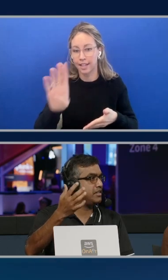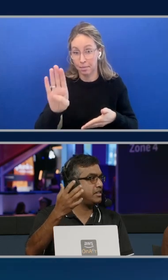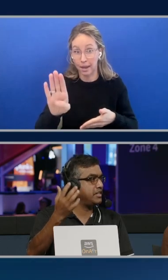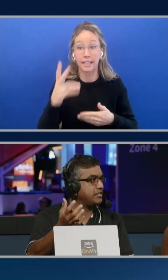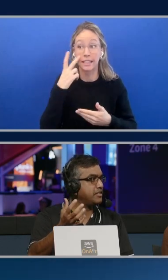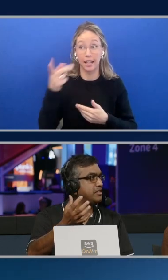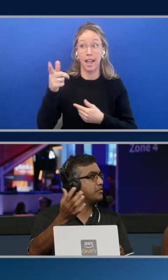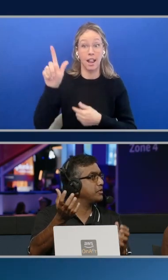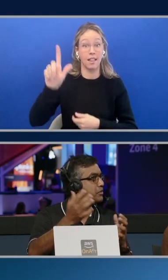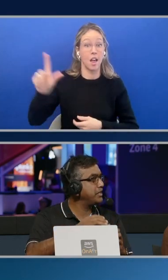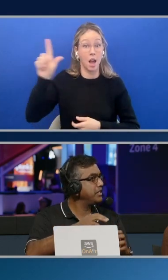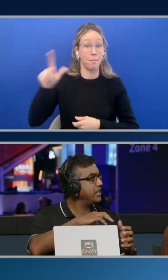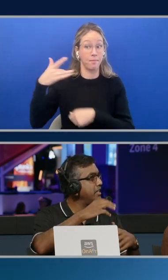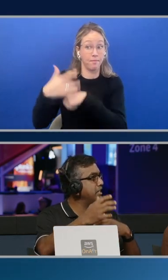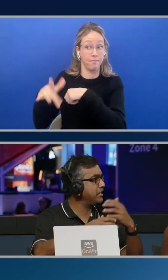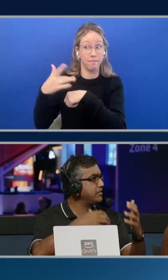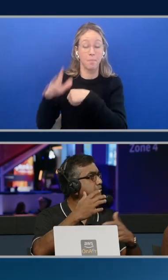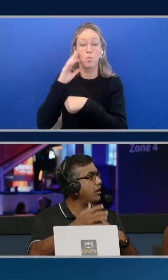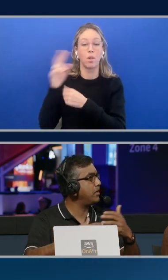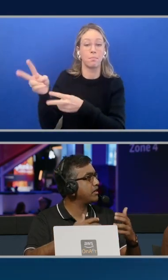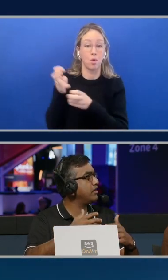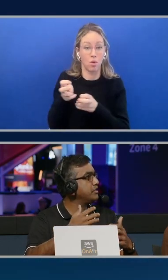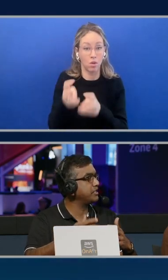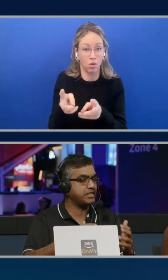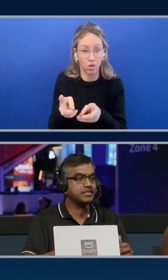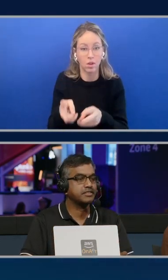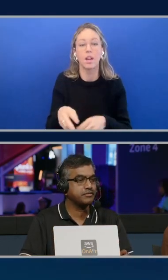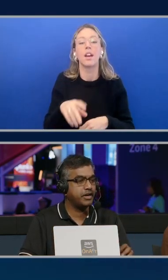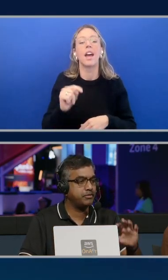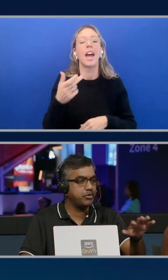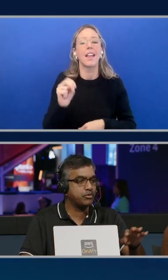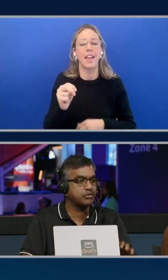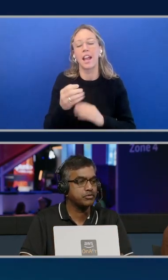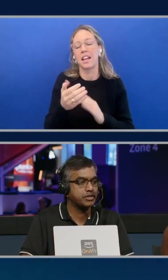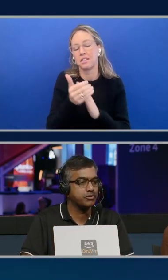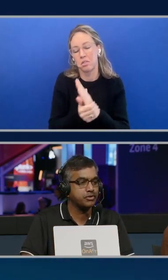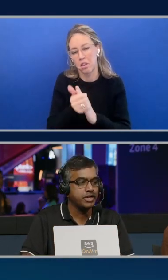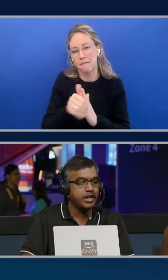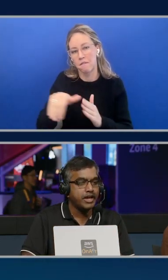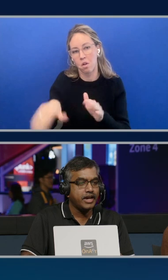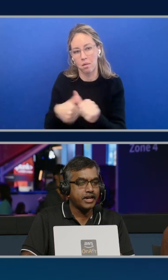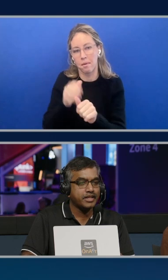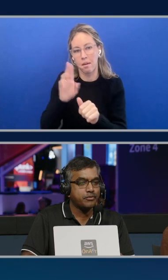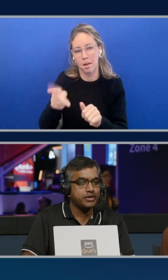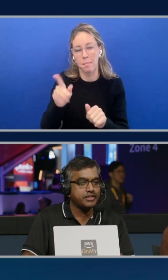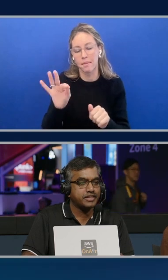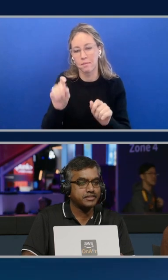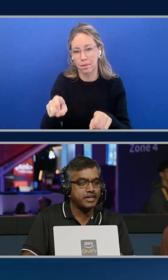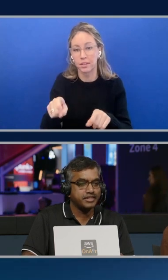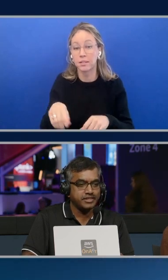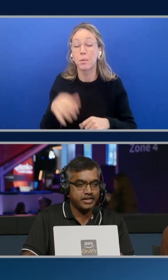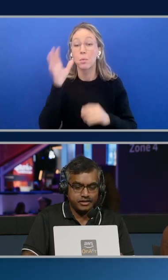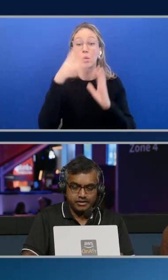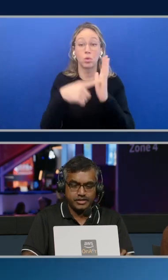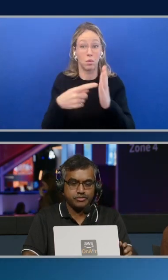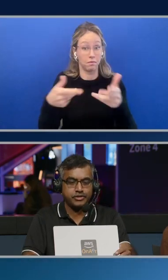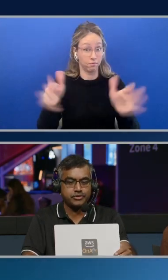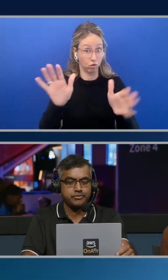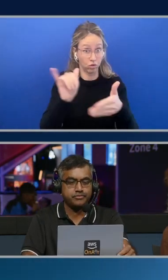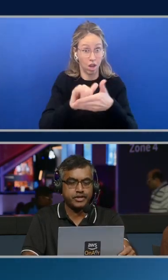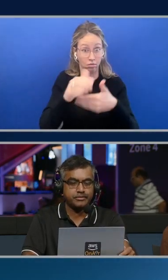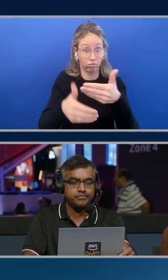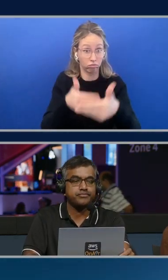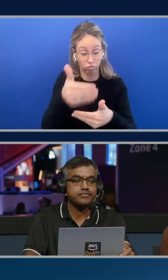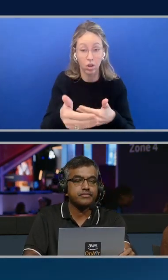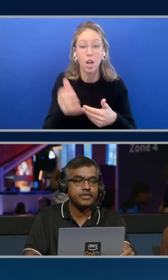in the data set, it's going to do it. And then it has a fallback logic and other stuff. I'll go through that code. Okay, excellent. And then once that is done, it's going